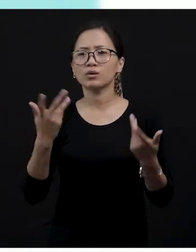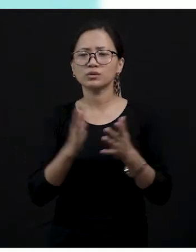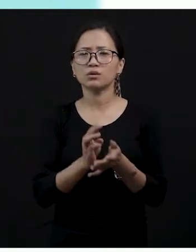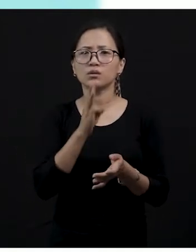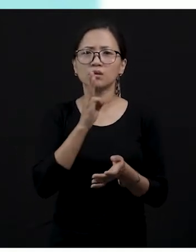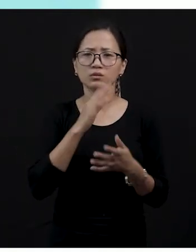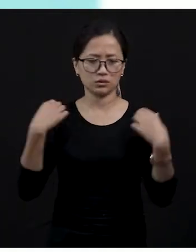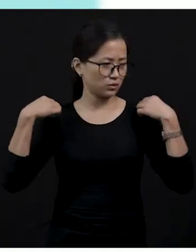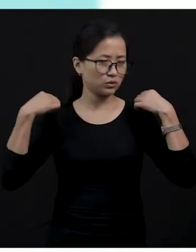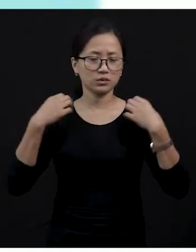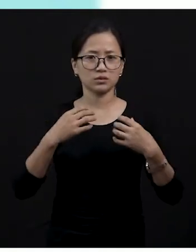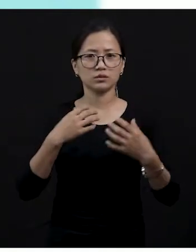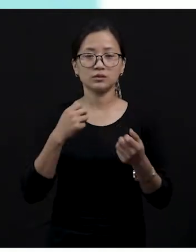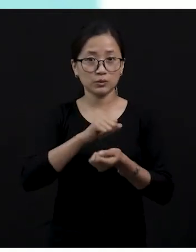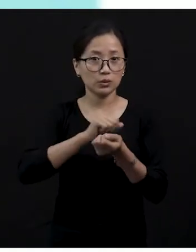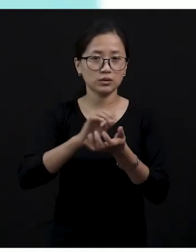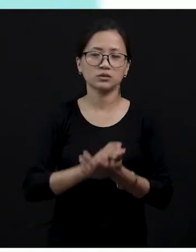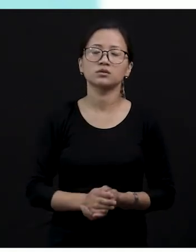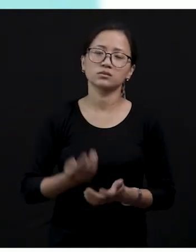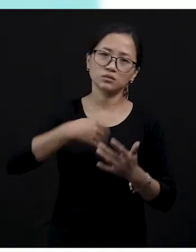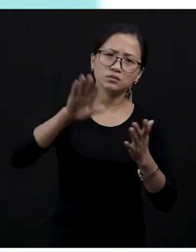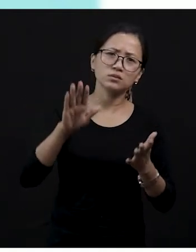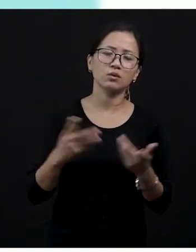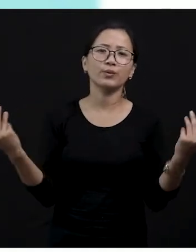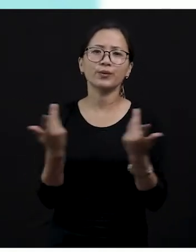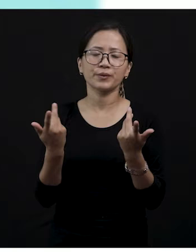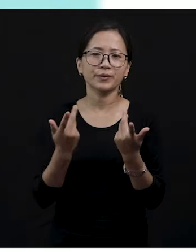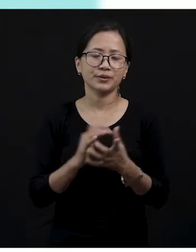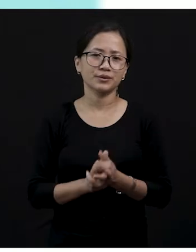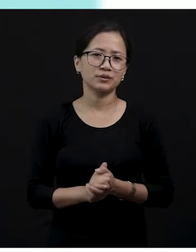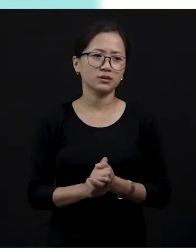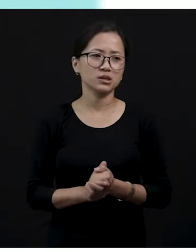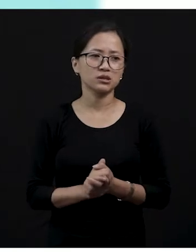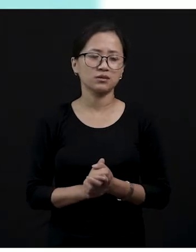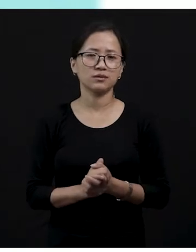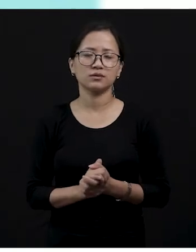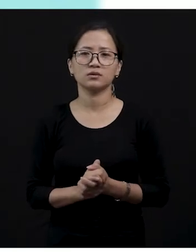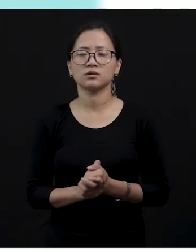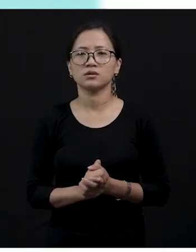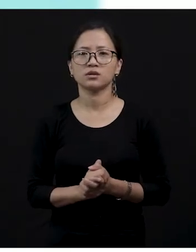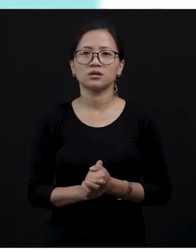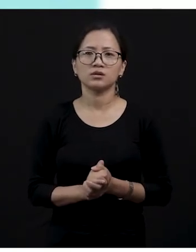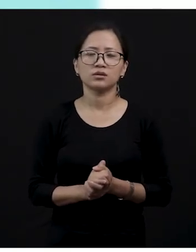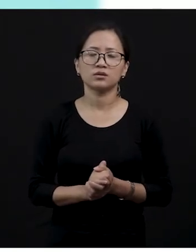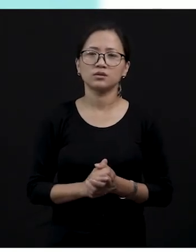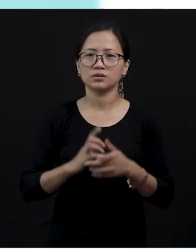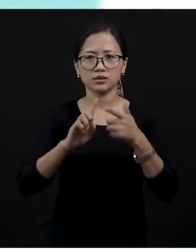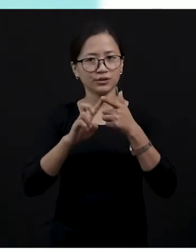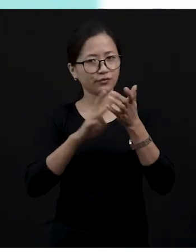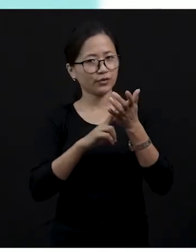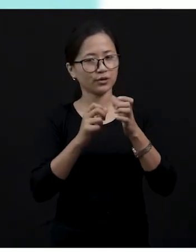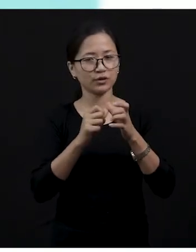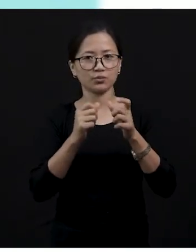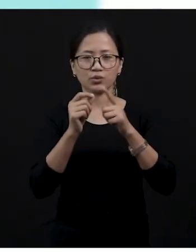water in the clothes go? Where did all the water in the clothes go that you washed? They